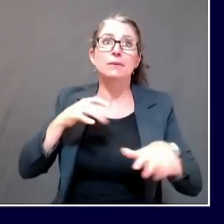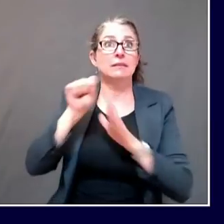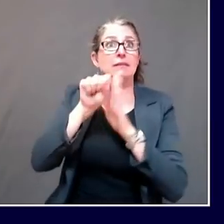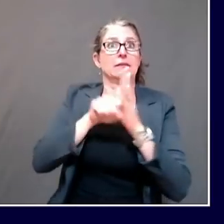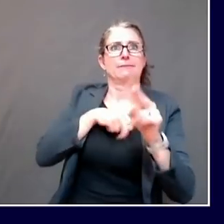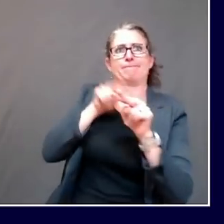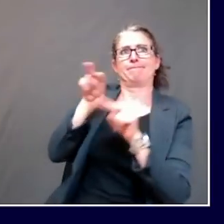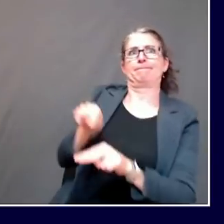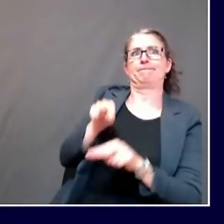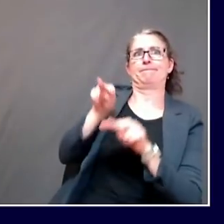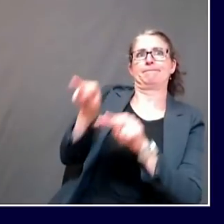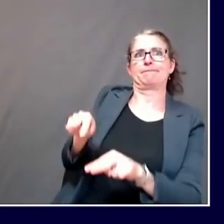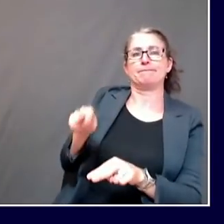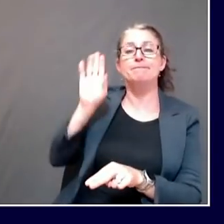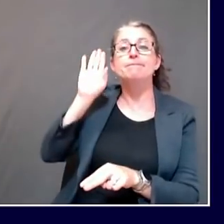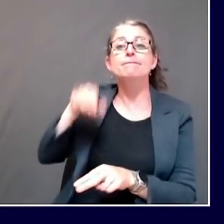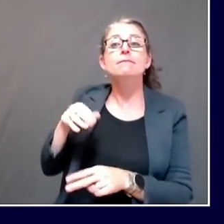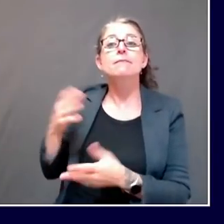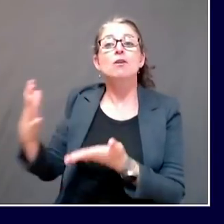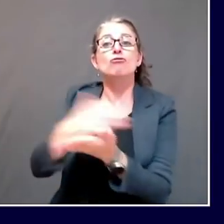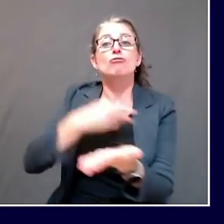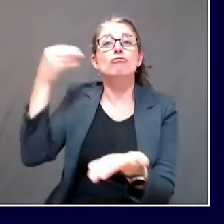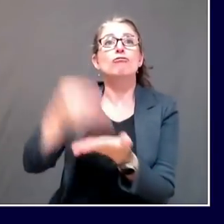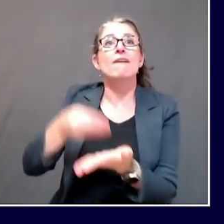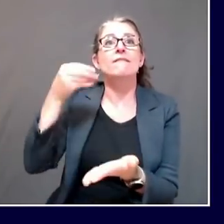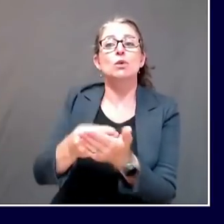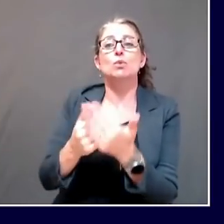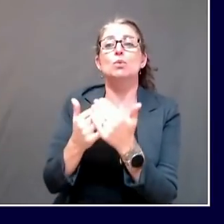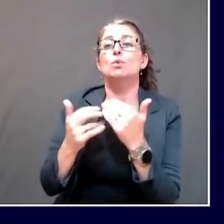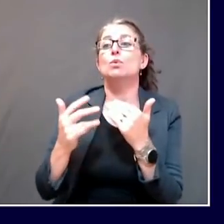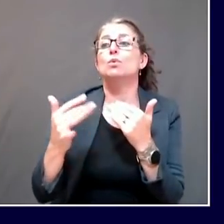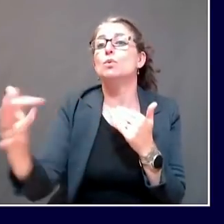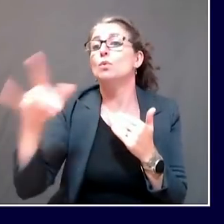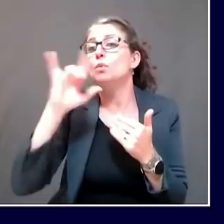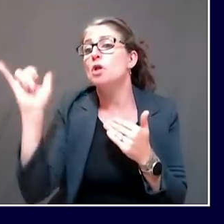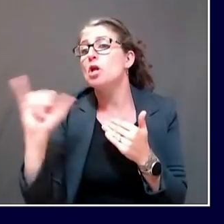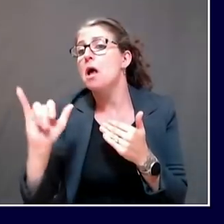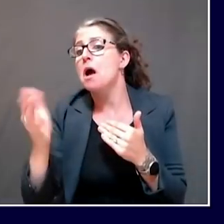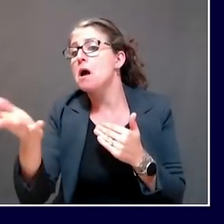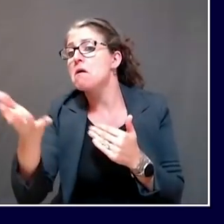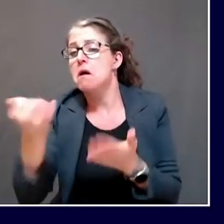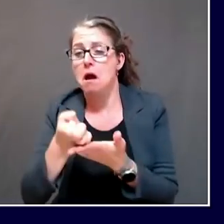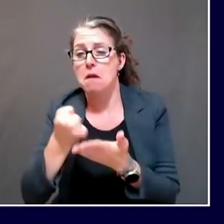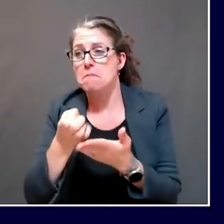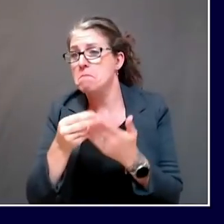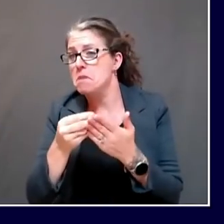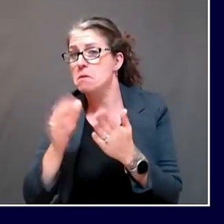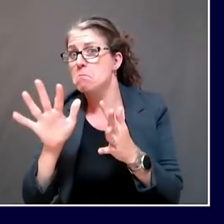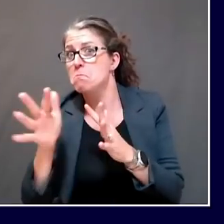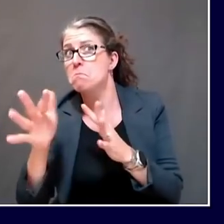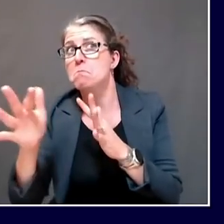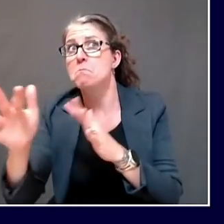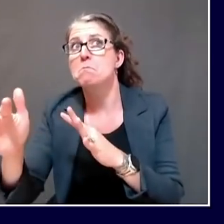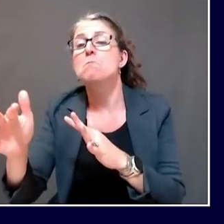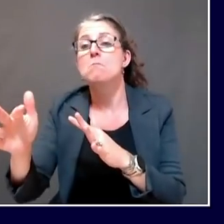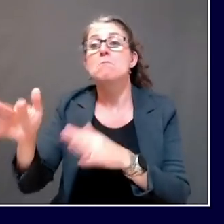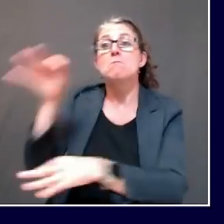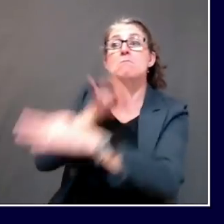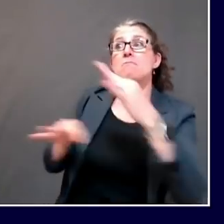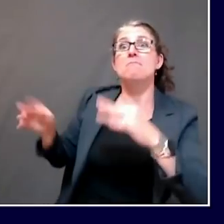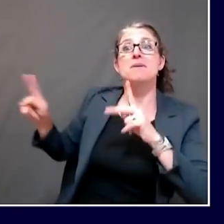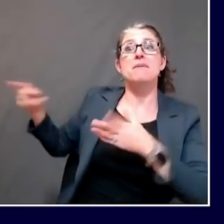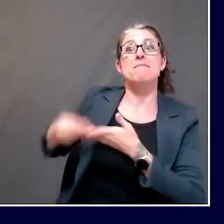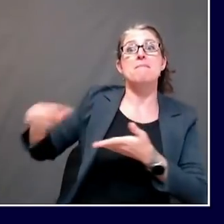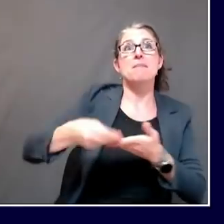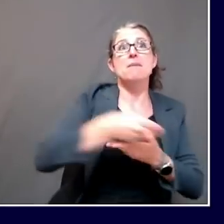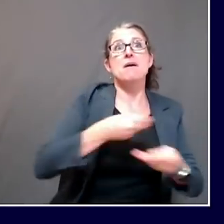today, after consulting in depth with our financial team in recent weeks, I signed a curtailment order. This curtailment order relating